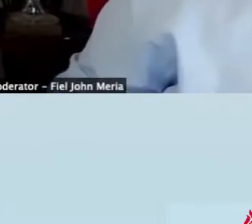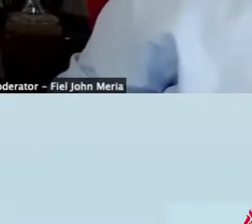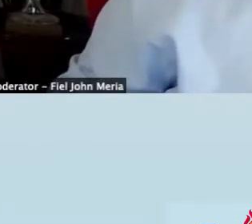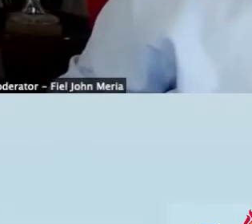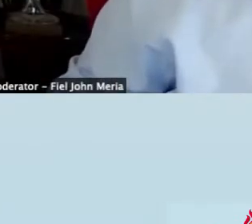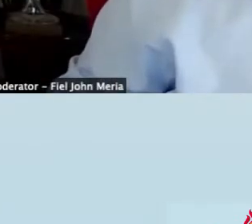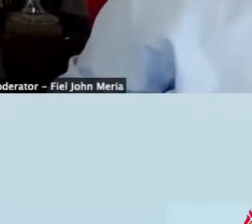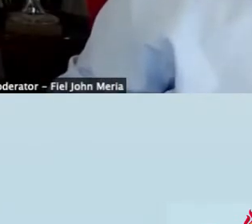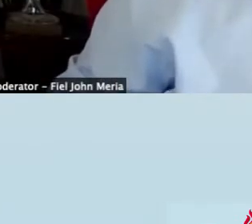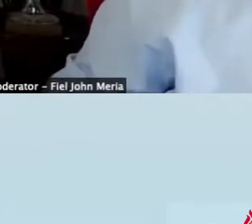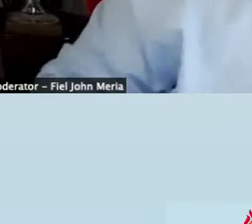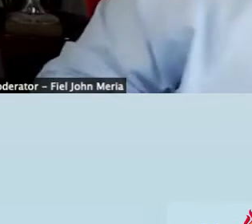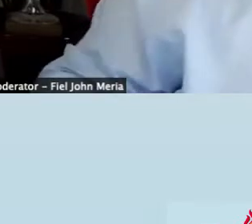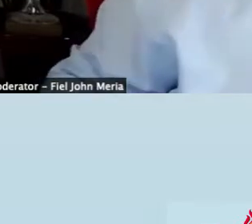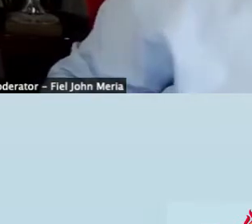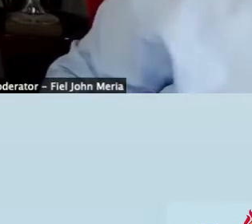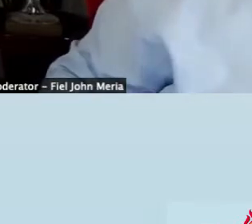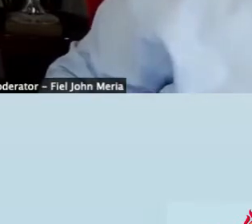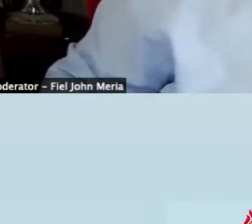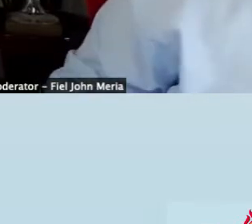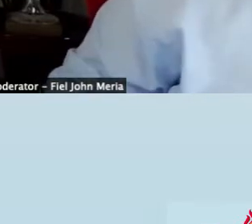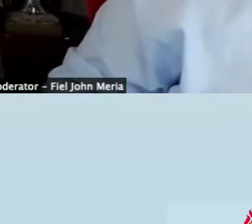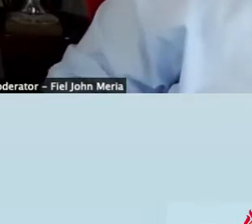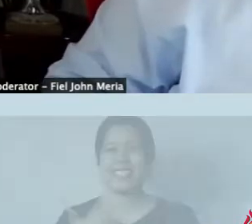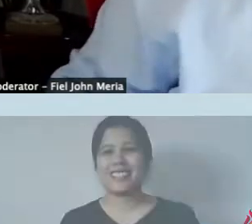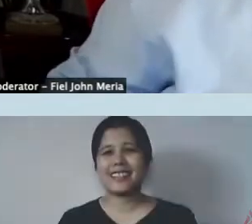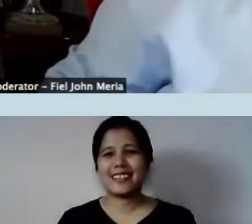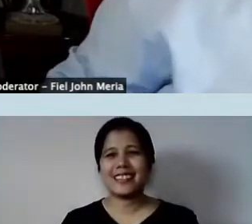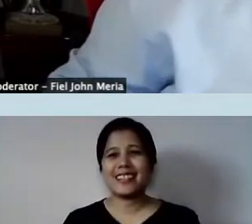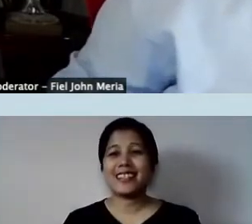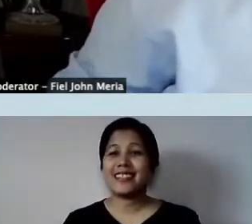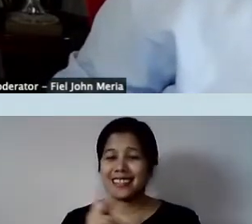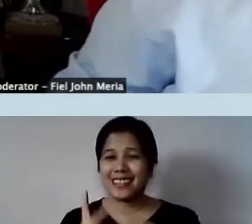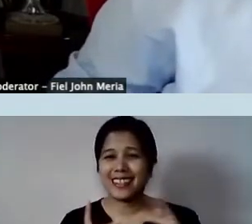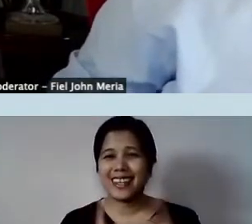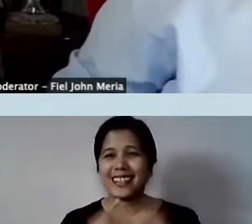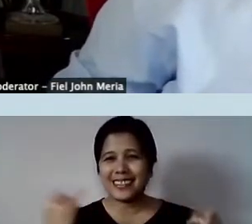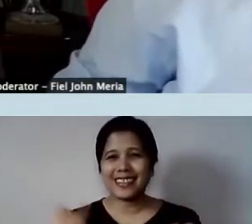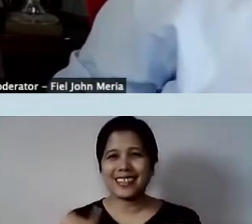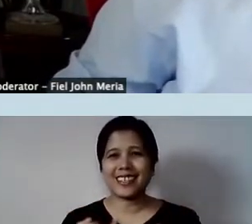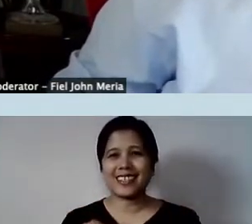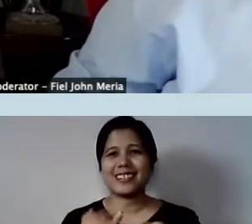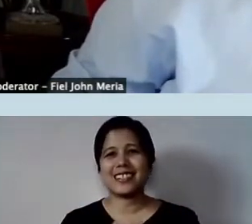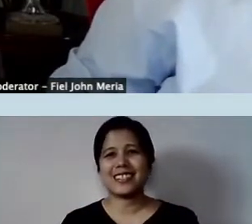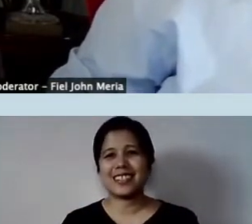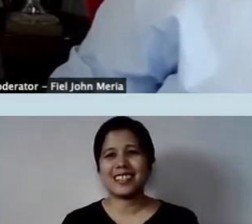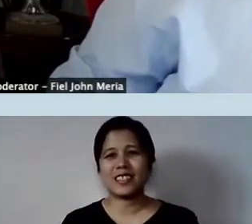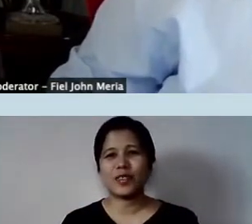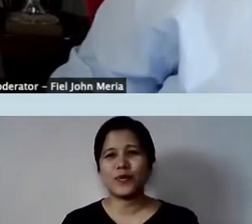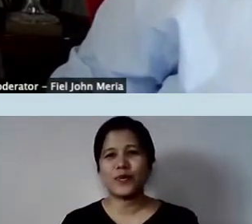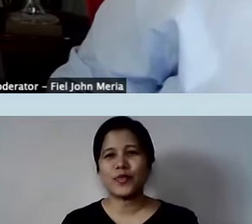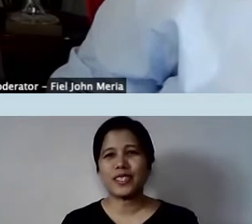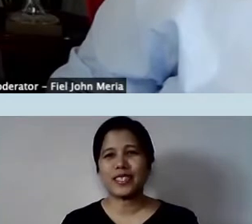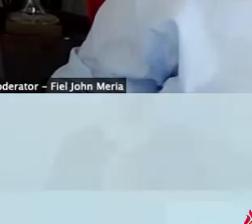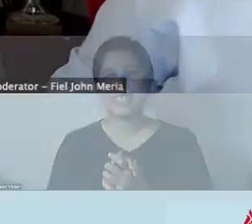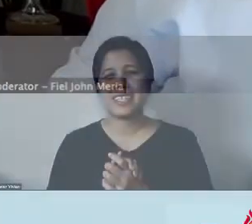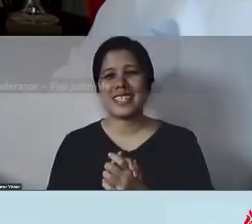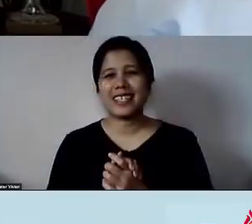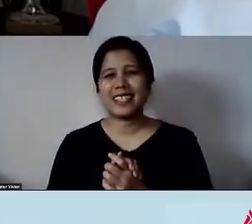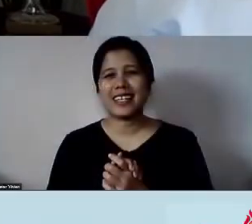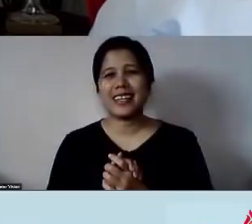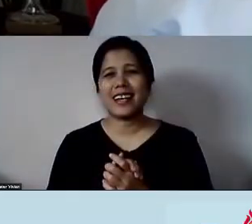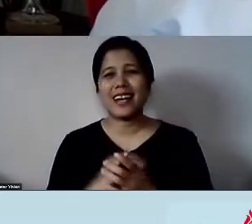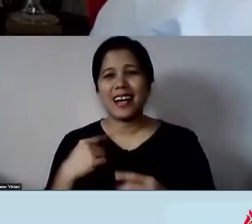po. Hello, good morning, Piel. Thank you very much for that kind of introduction. Kahit maulan tuloy ang